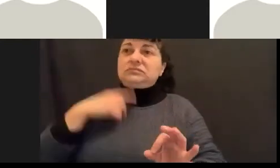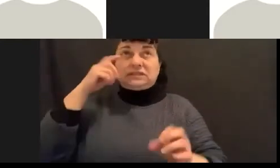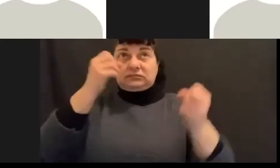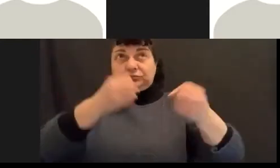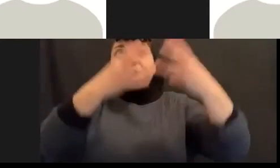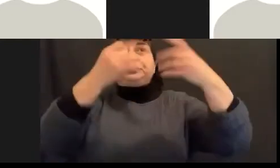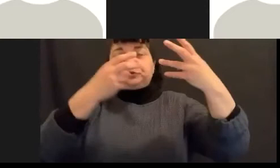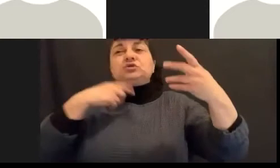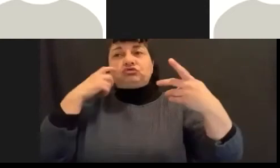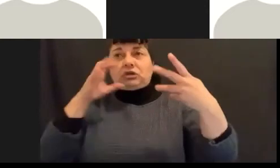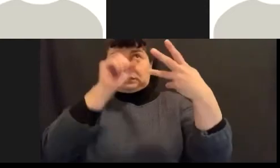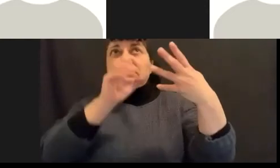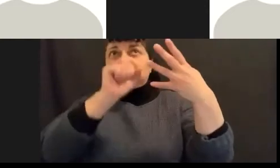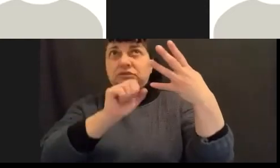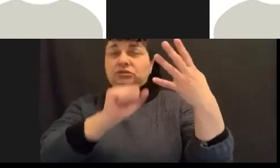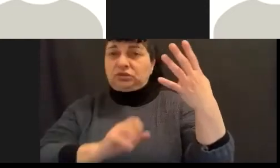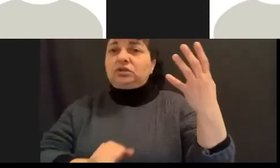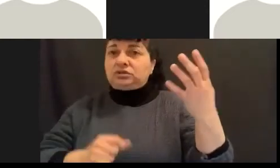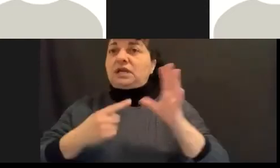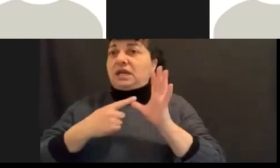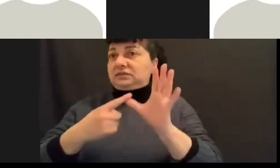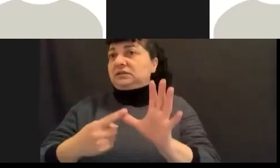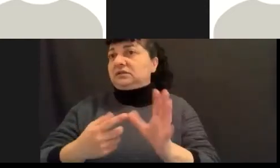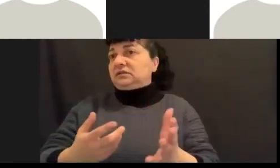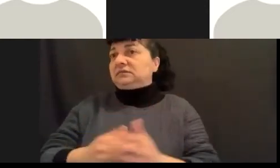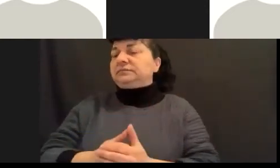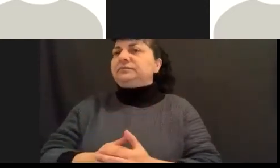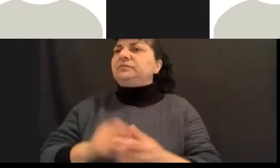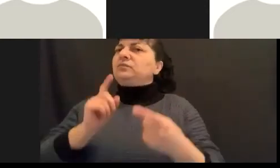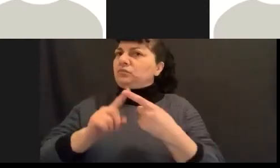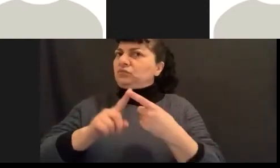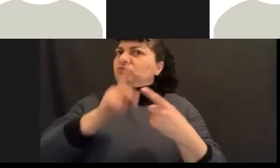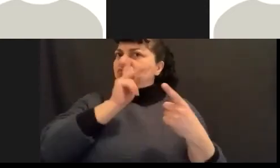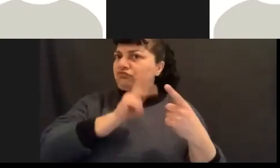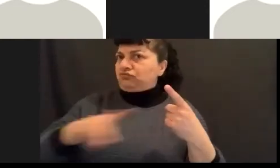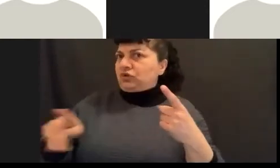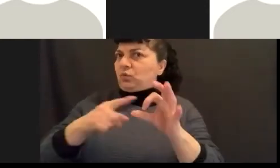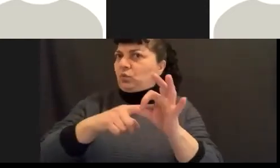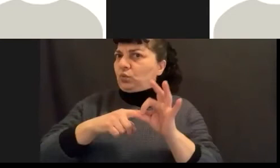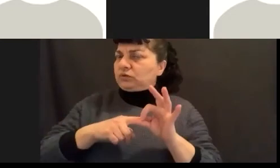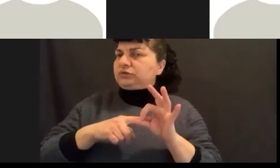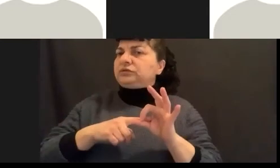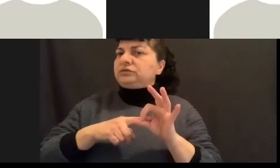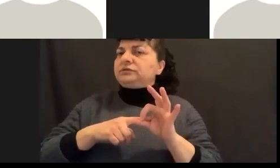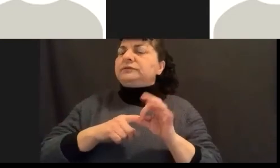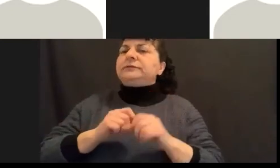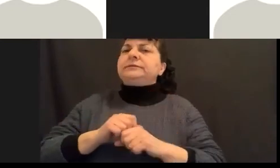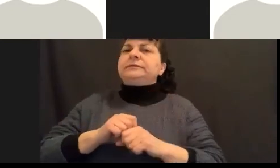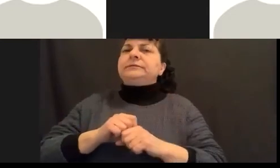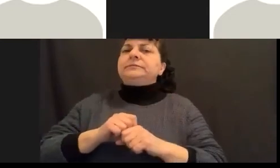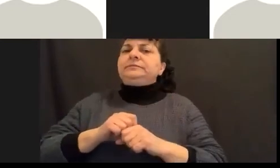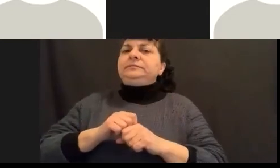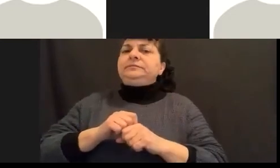many of them as we can. One question that keeps coming up, Paul, which I'll give you the chance to think about, is how